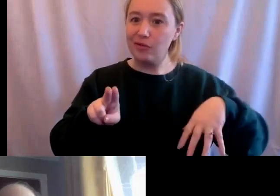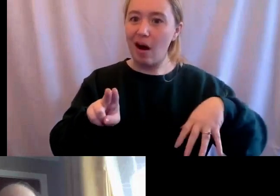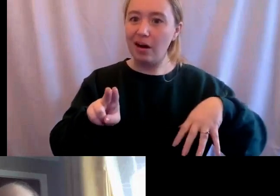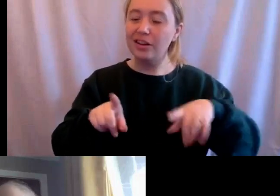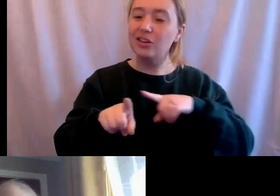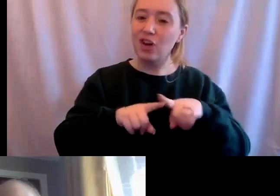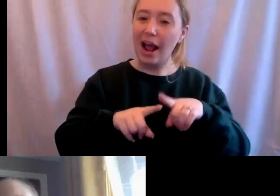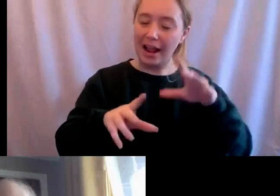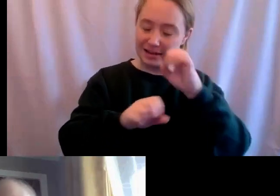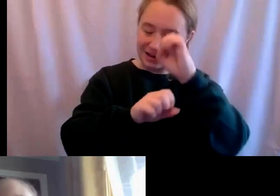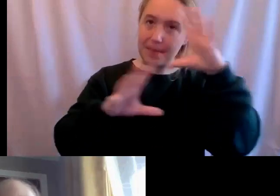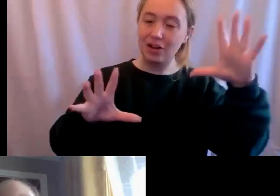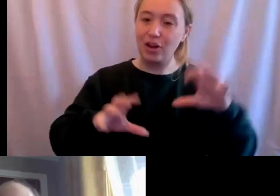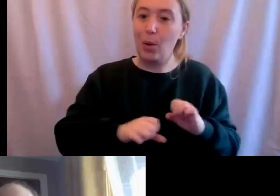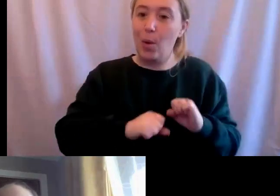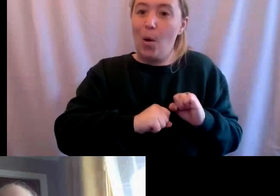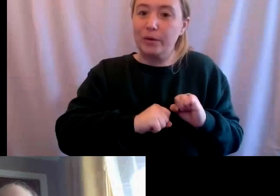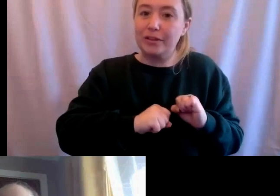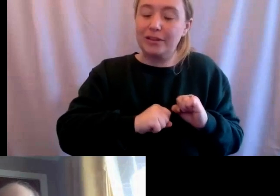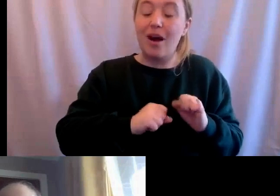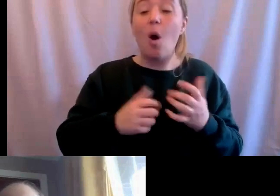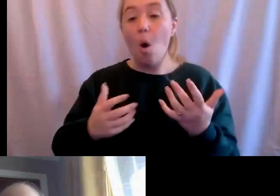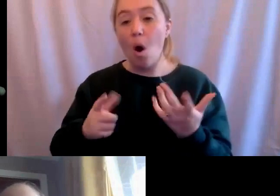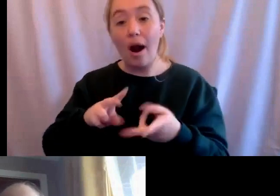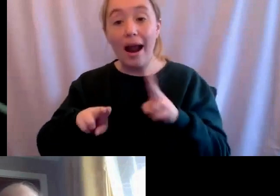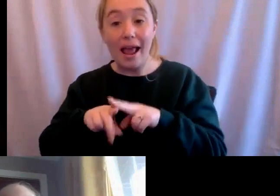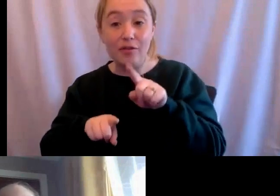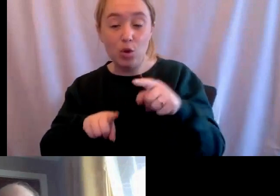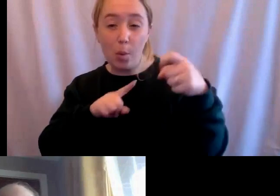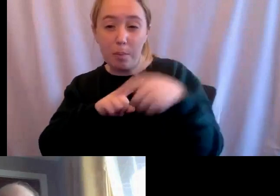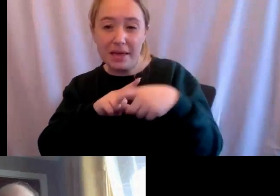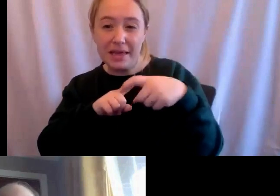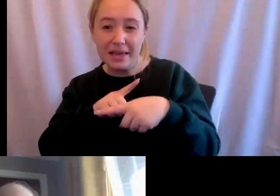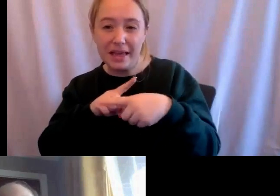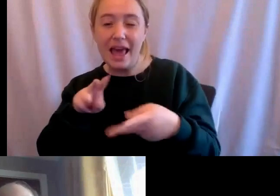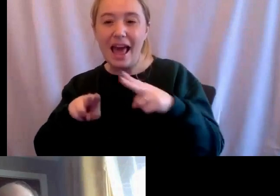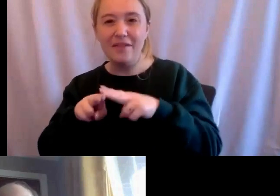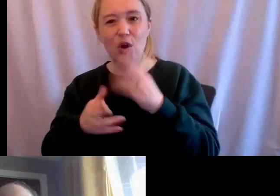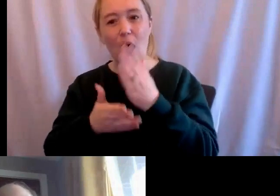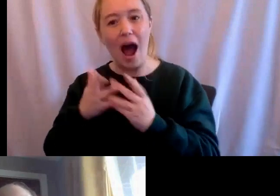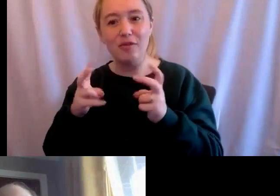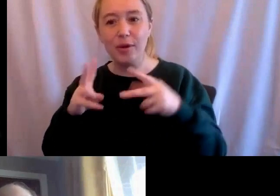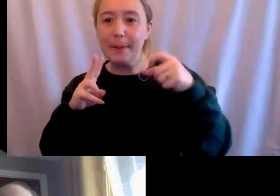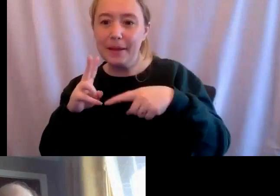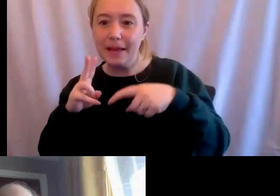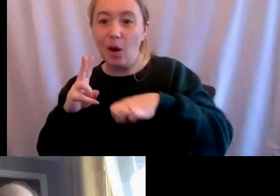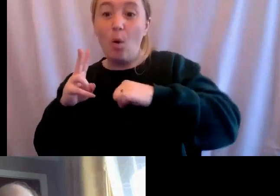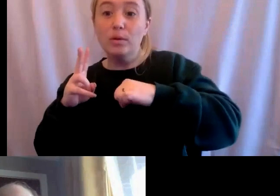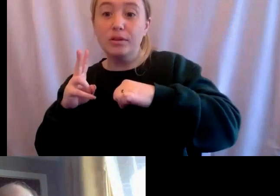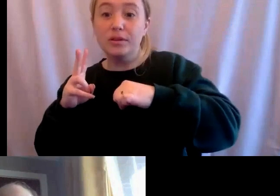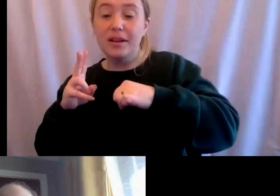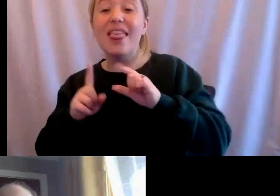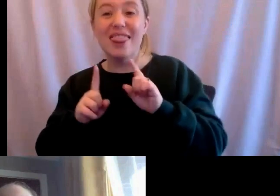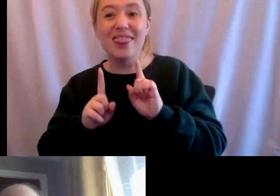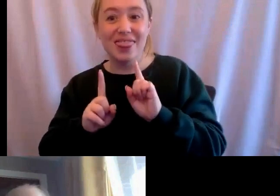urine. We never ask you to do that, but that's the sensation you're going for. You should see if you can hang on and then relax the